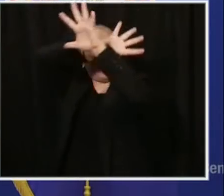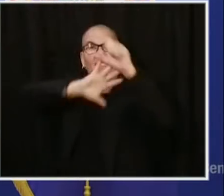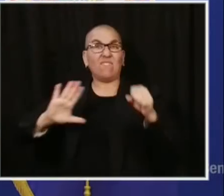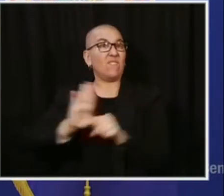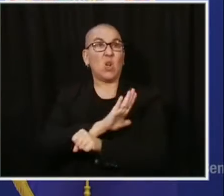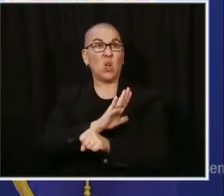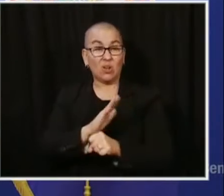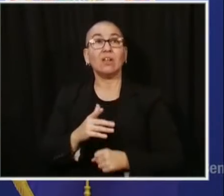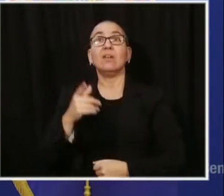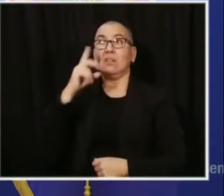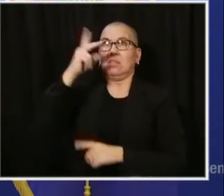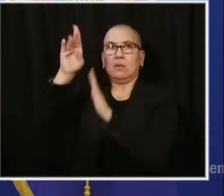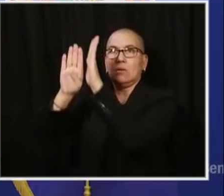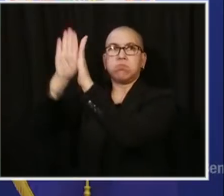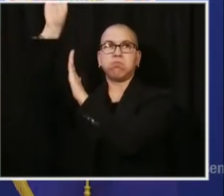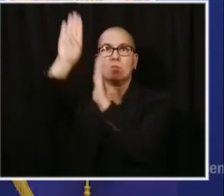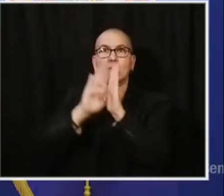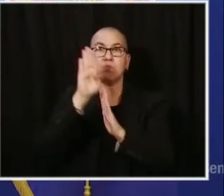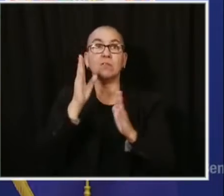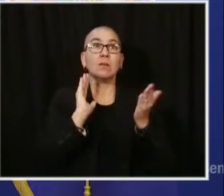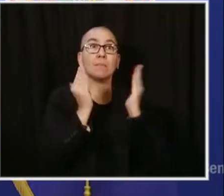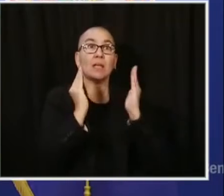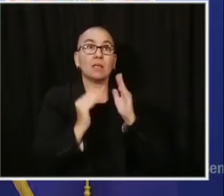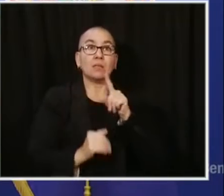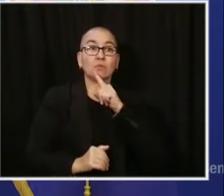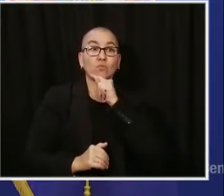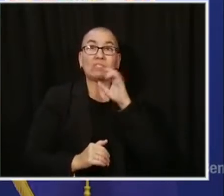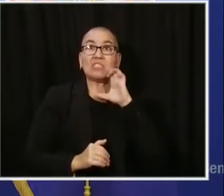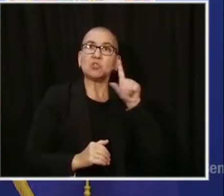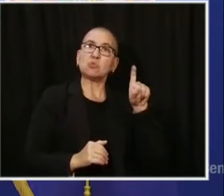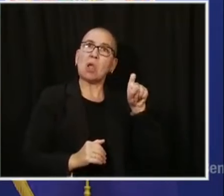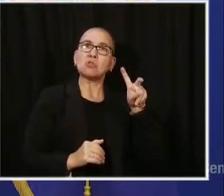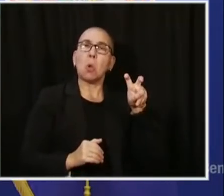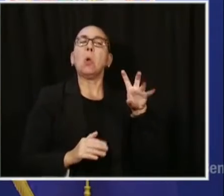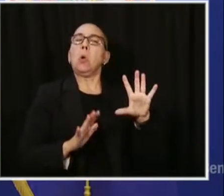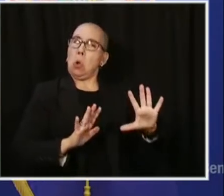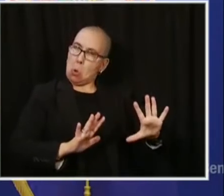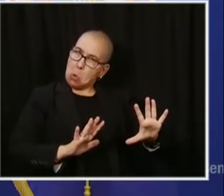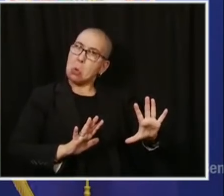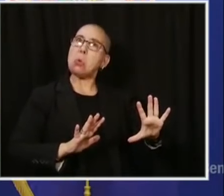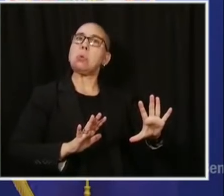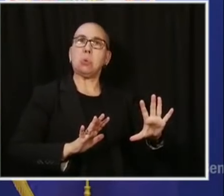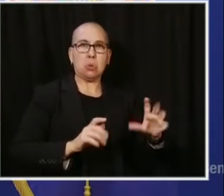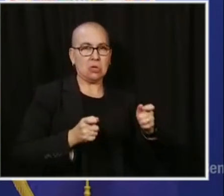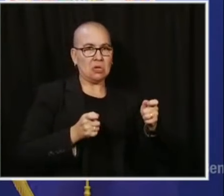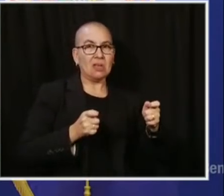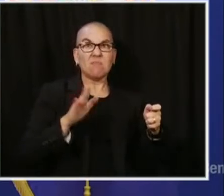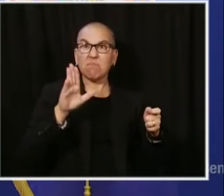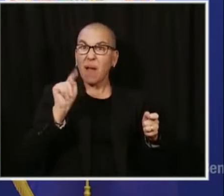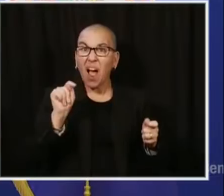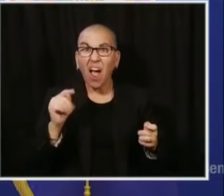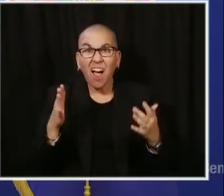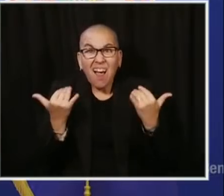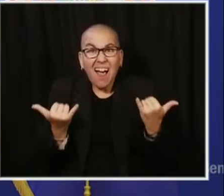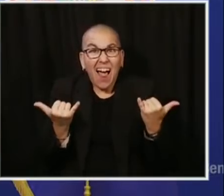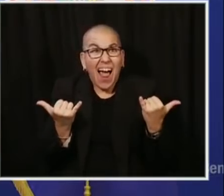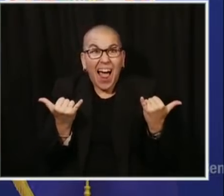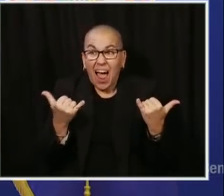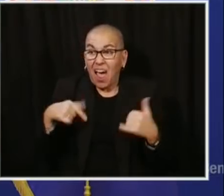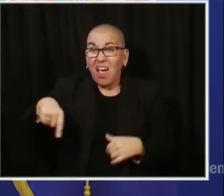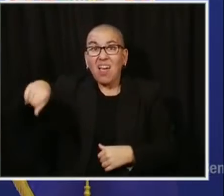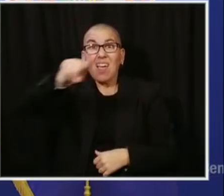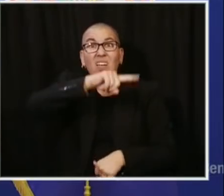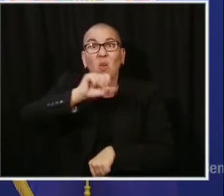critical stage where we need to move into surge capacity. And I'd just like to reiterate to Minnesotans, the hard work that you did to buy